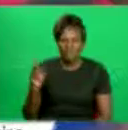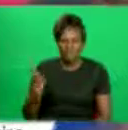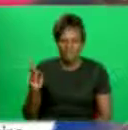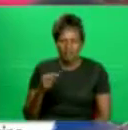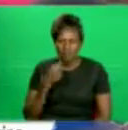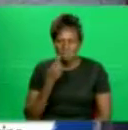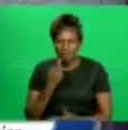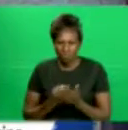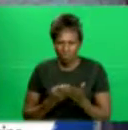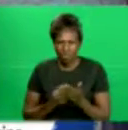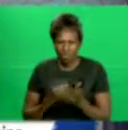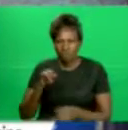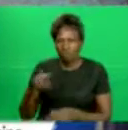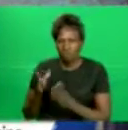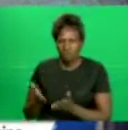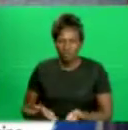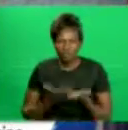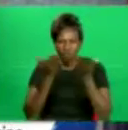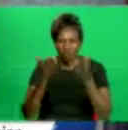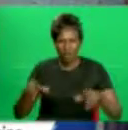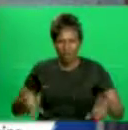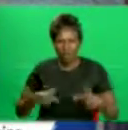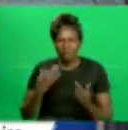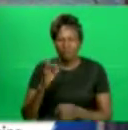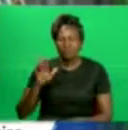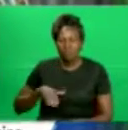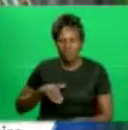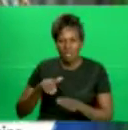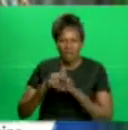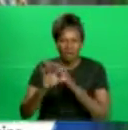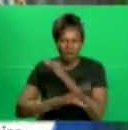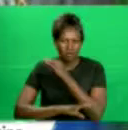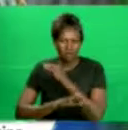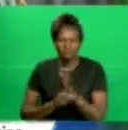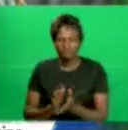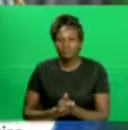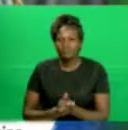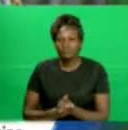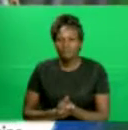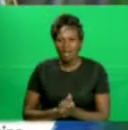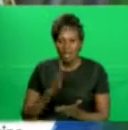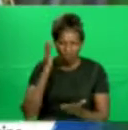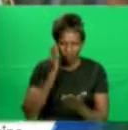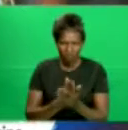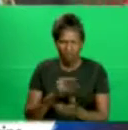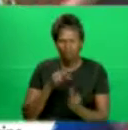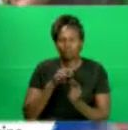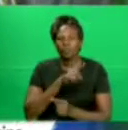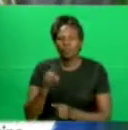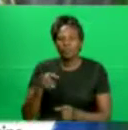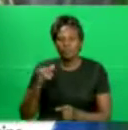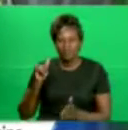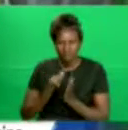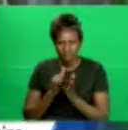kuu ya serikali ya Jubilee ni kuinua maisha ya kina mama nchini. I can confirm to you that women's